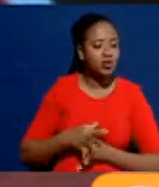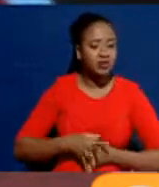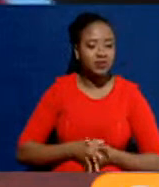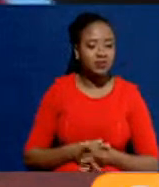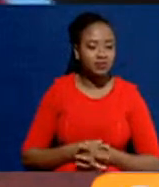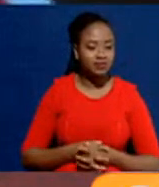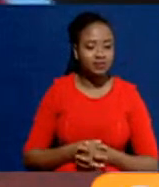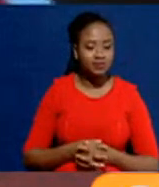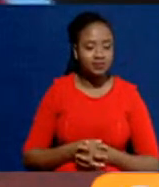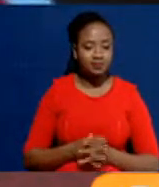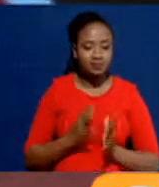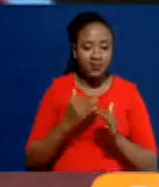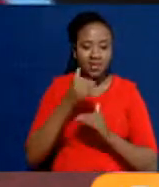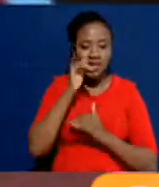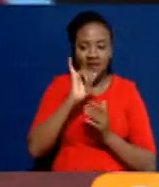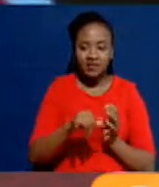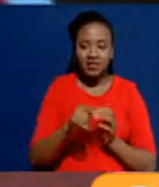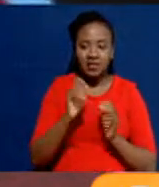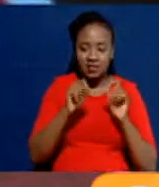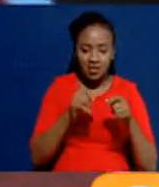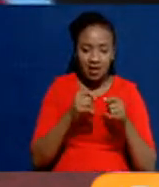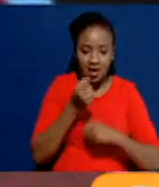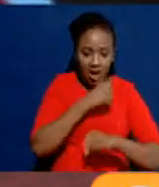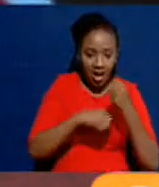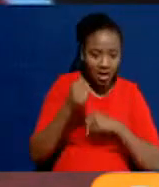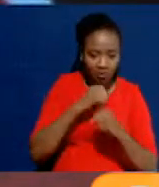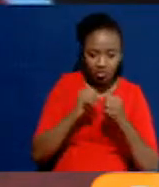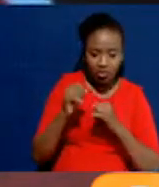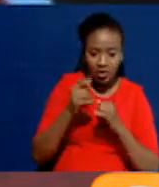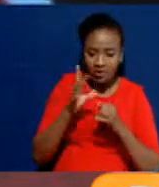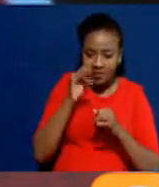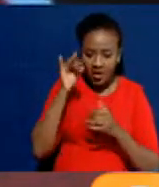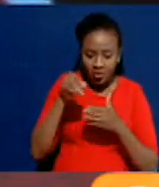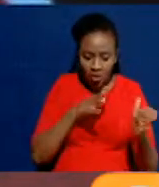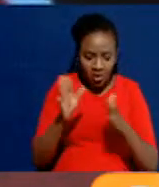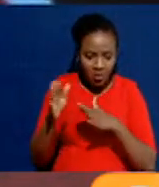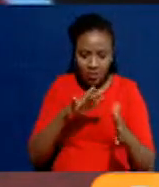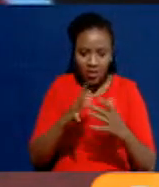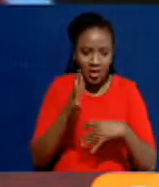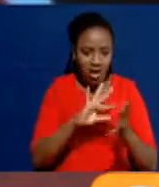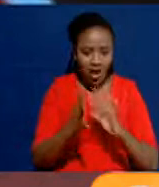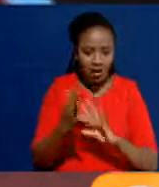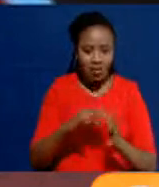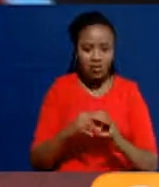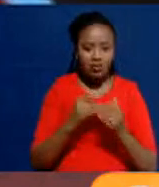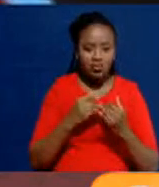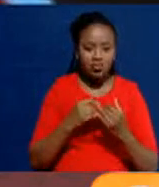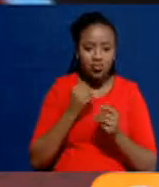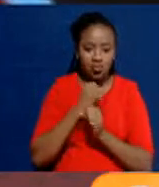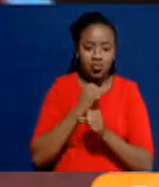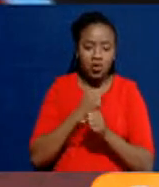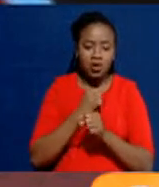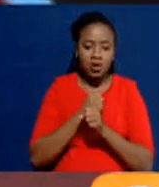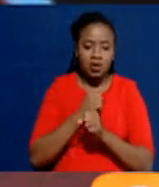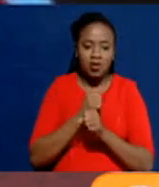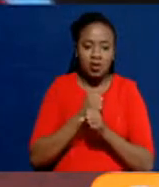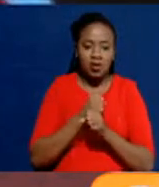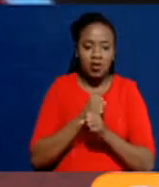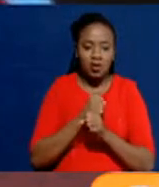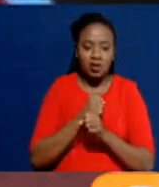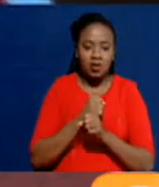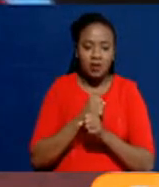So that after that, then they can proceed and find a way to work around the law. I think when you look